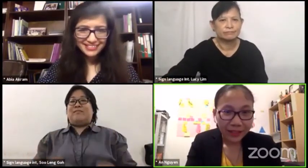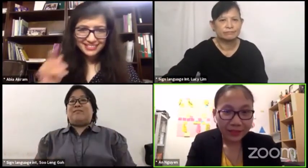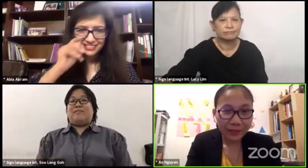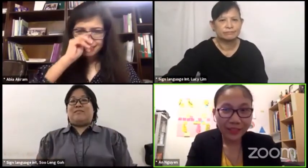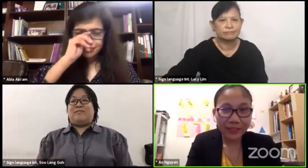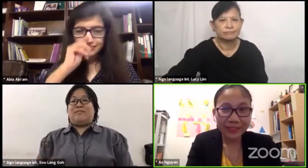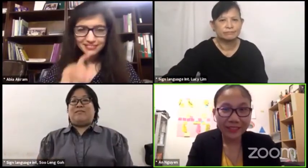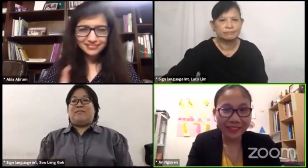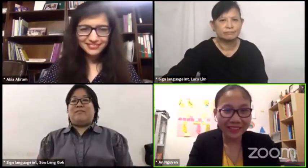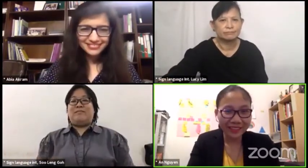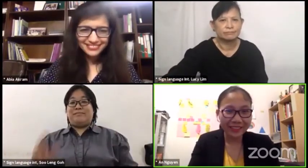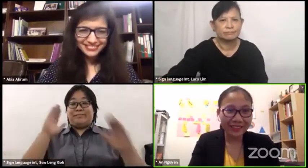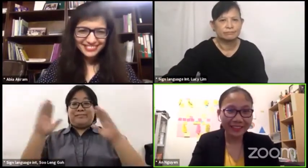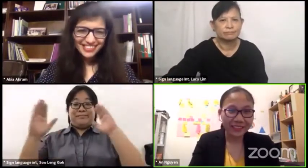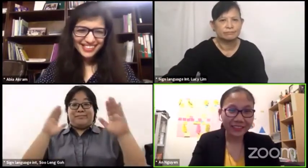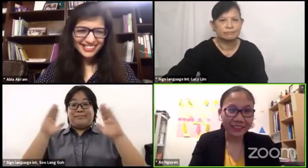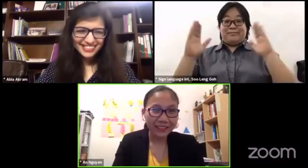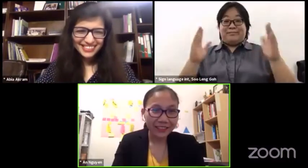Hi everyone.